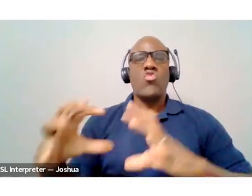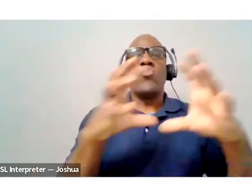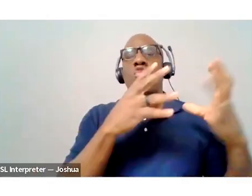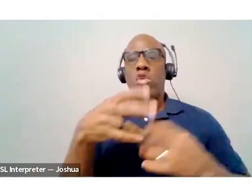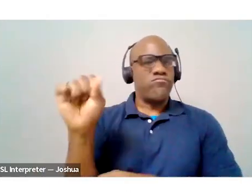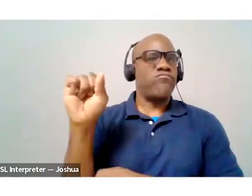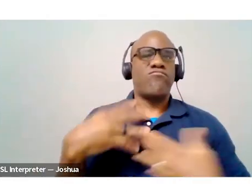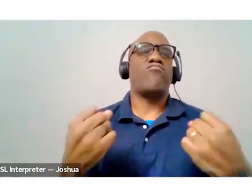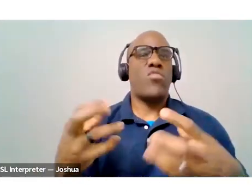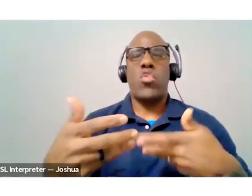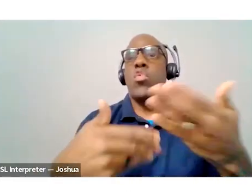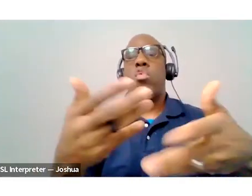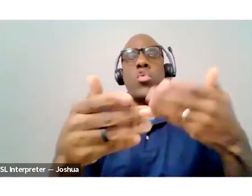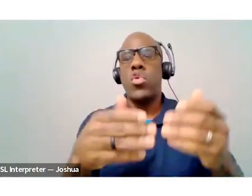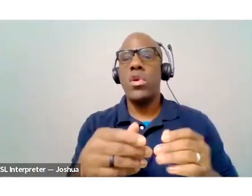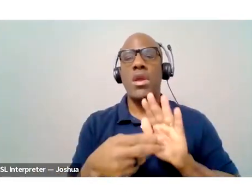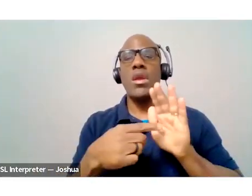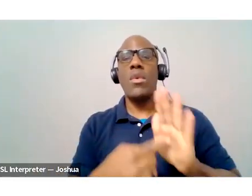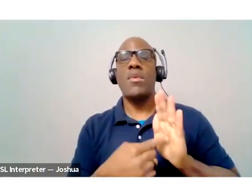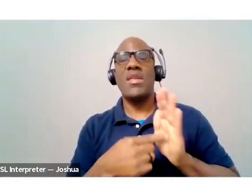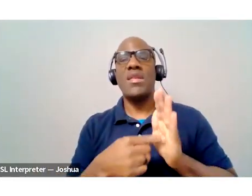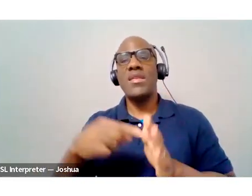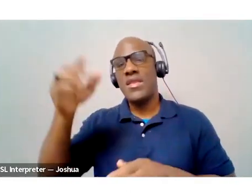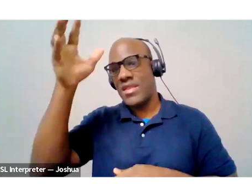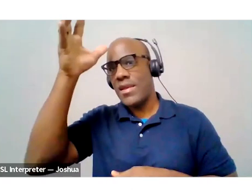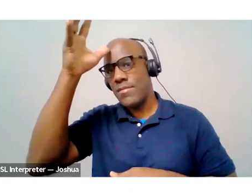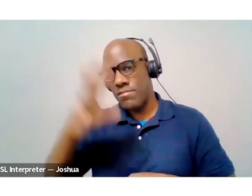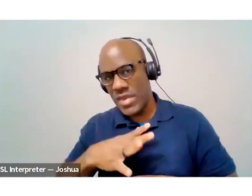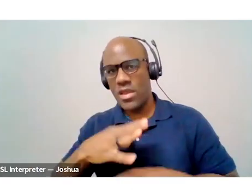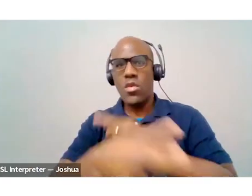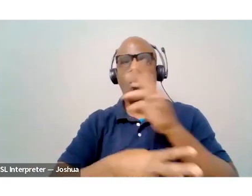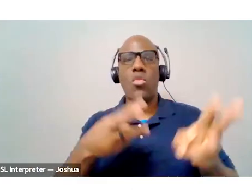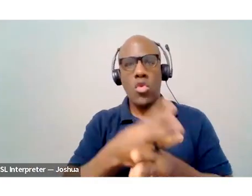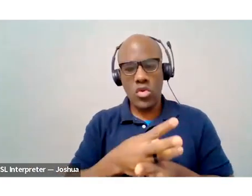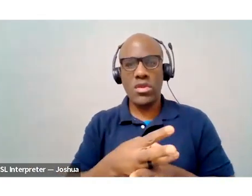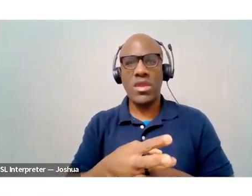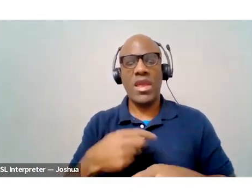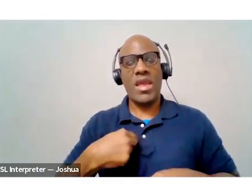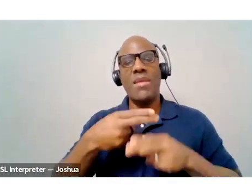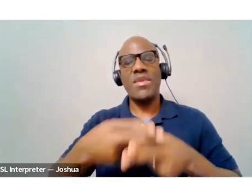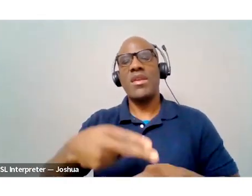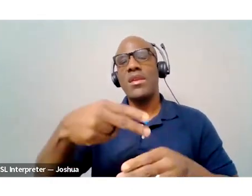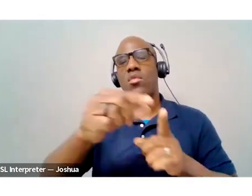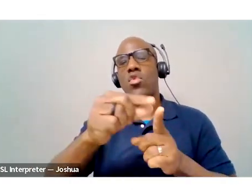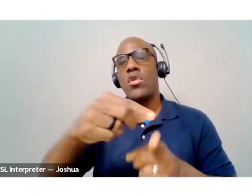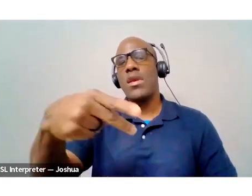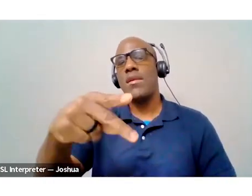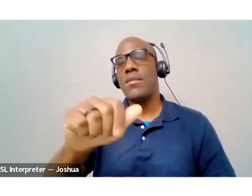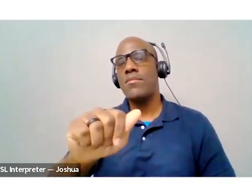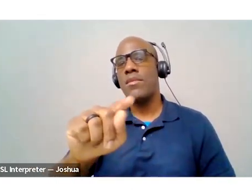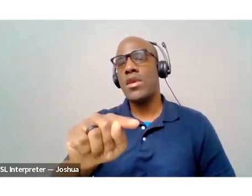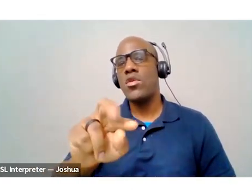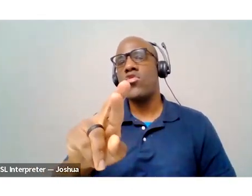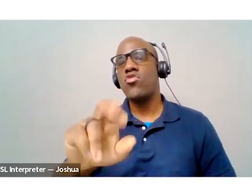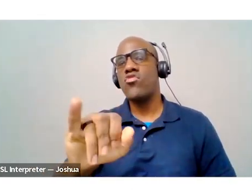to a patriarchal world order that wants to extract and take. And when I'm talking about patriarchy, I'm not talking just about